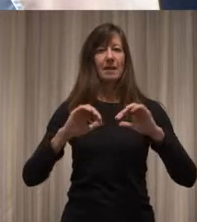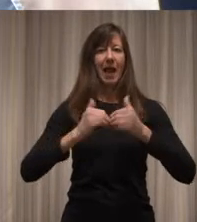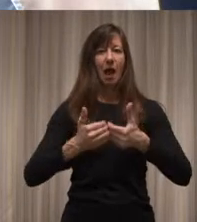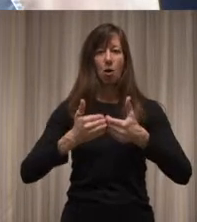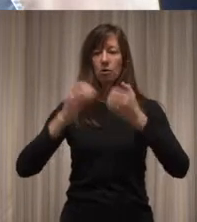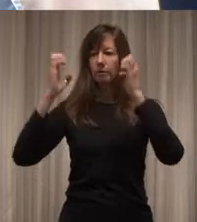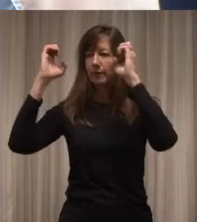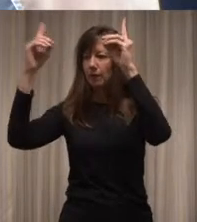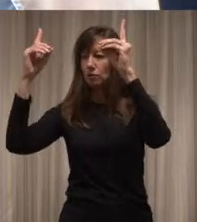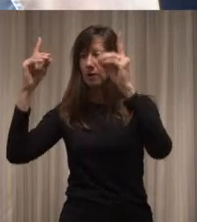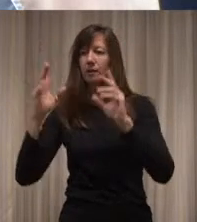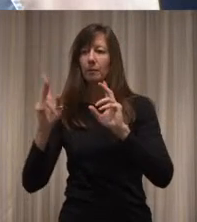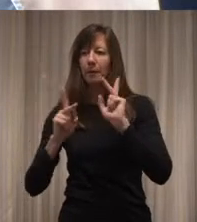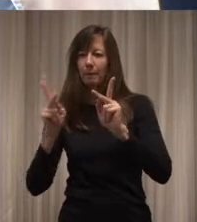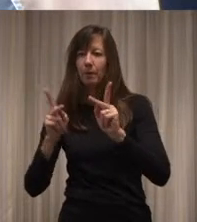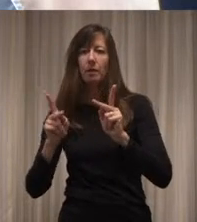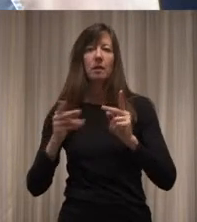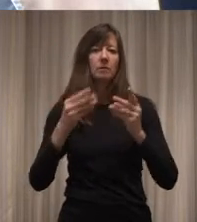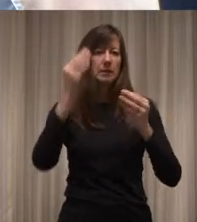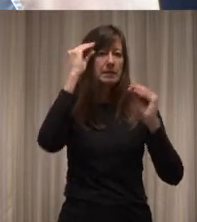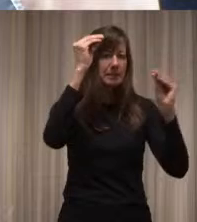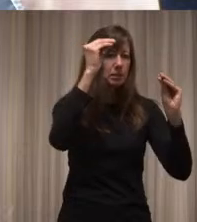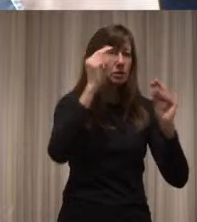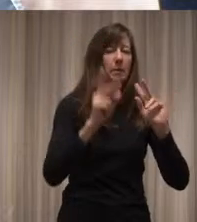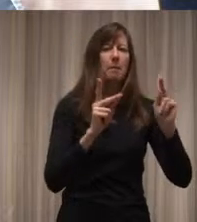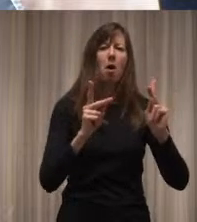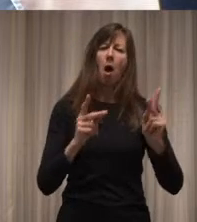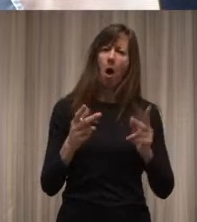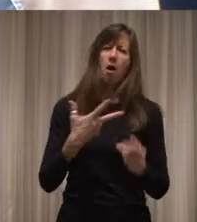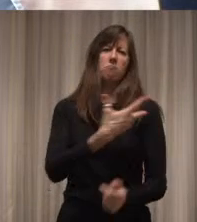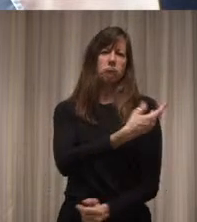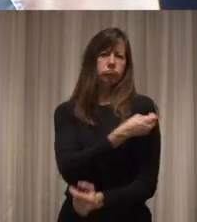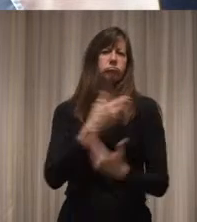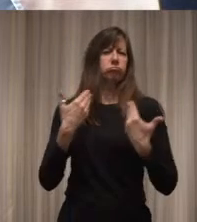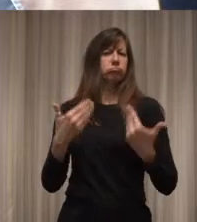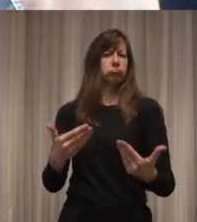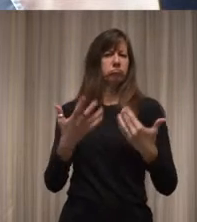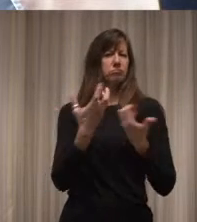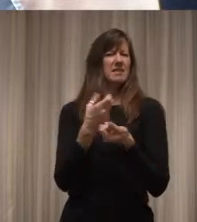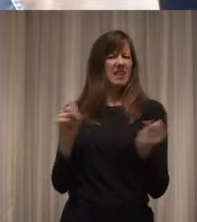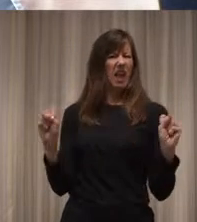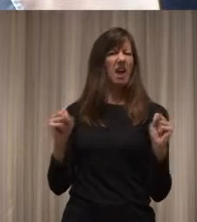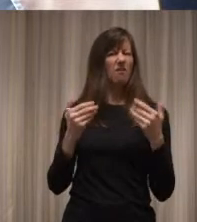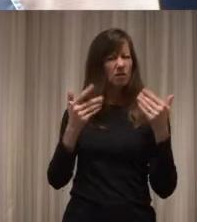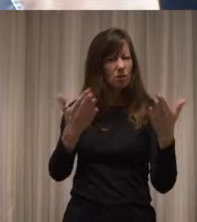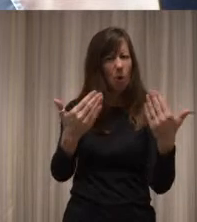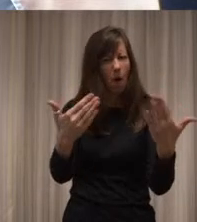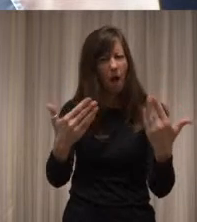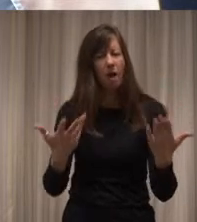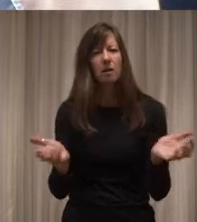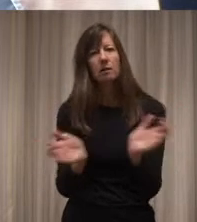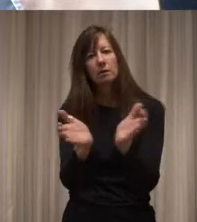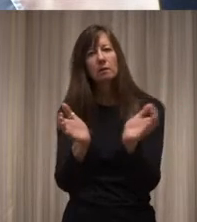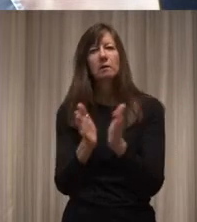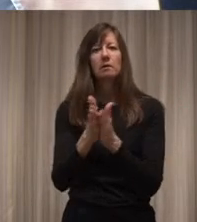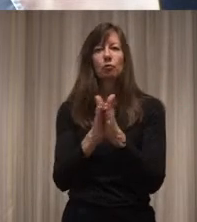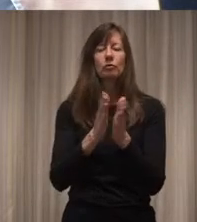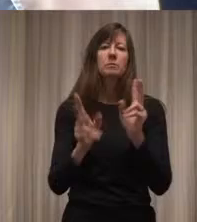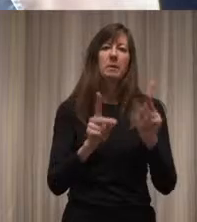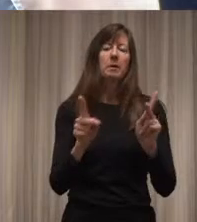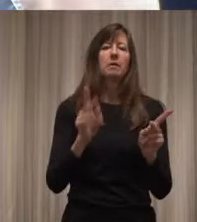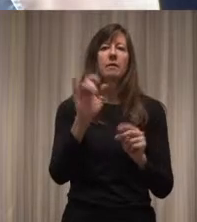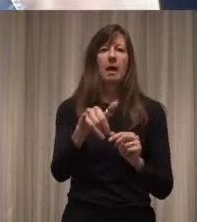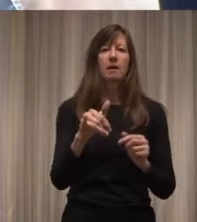our processes to distribute it equitably. So that group is continuing to meet, and I want to thank every member of